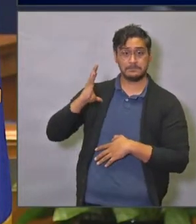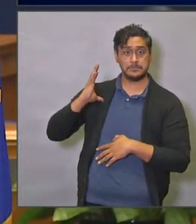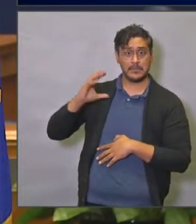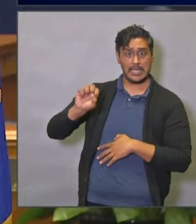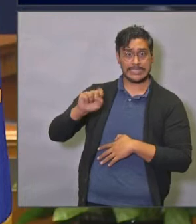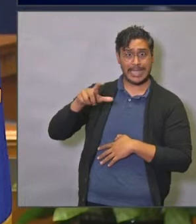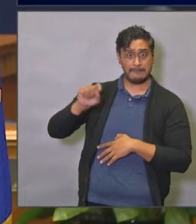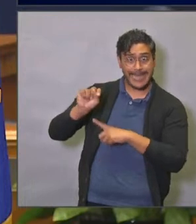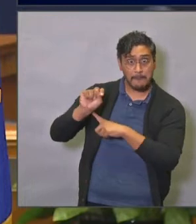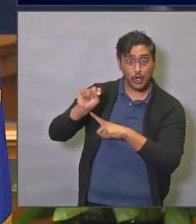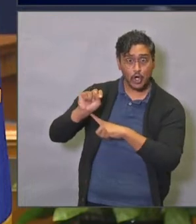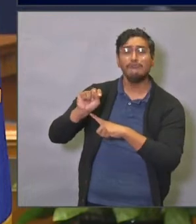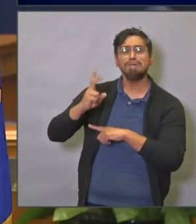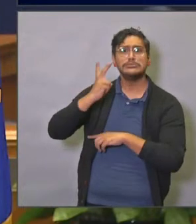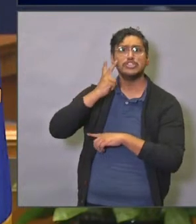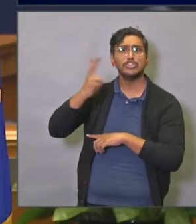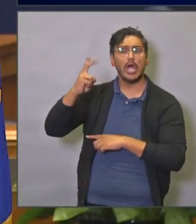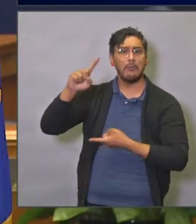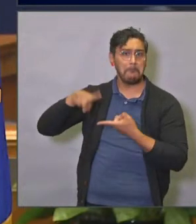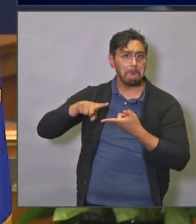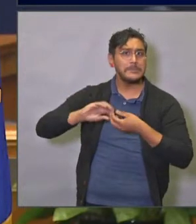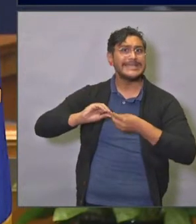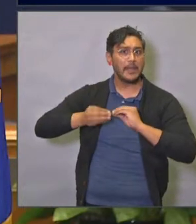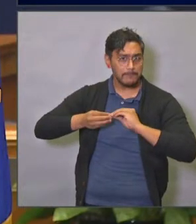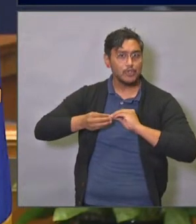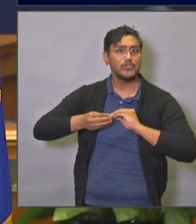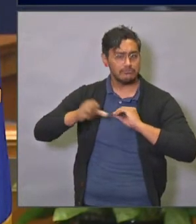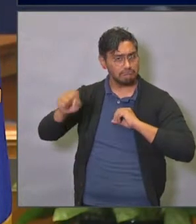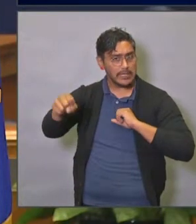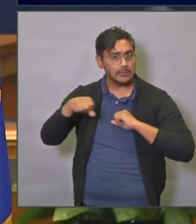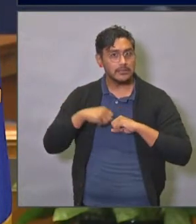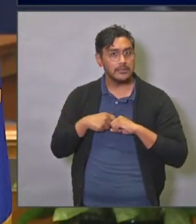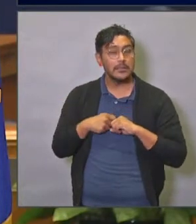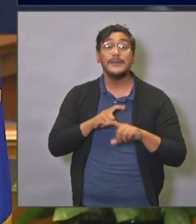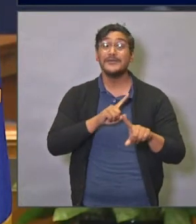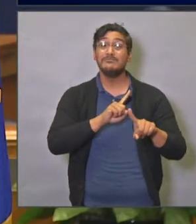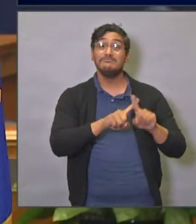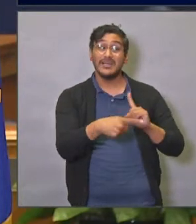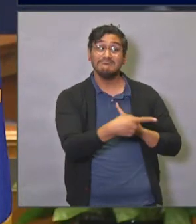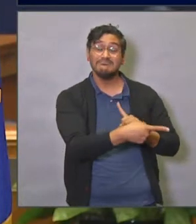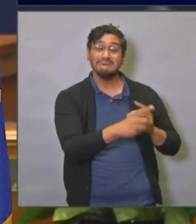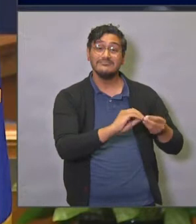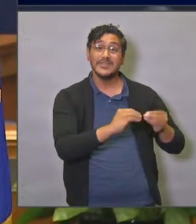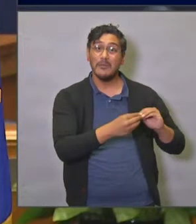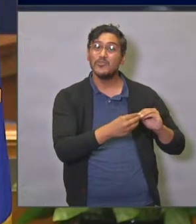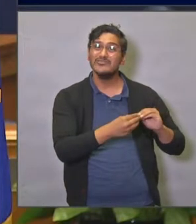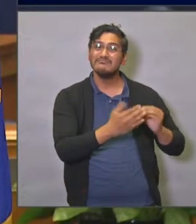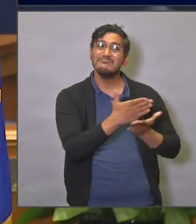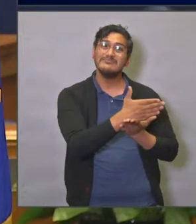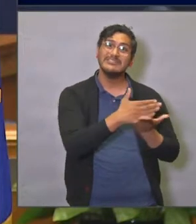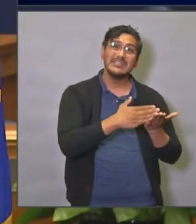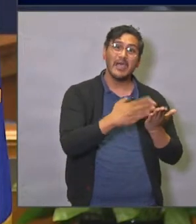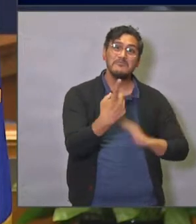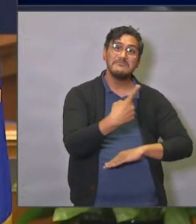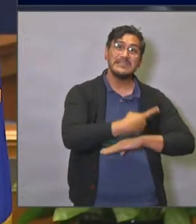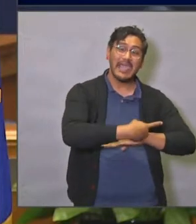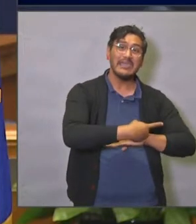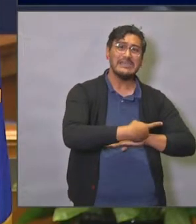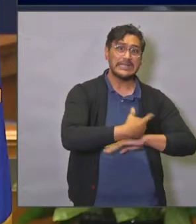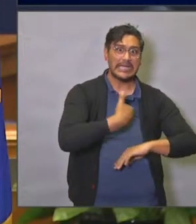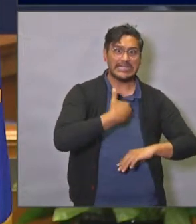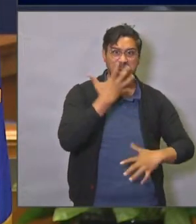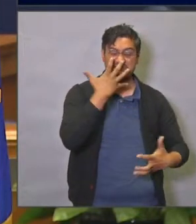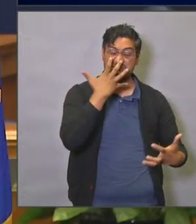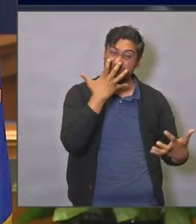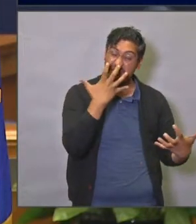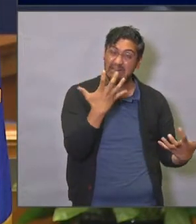of September, but those lower numbers really reflected some days where we had a high heat